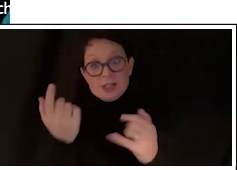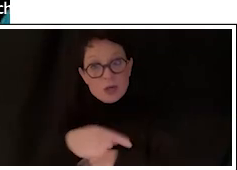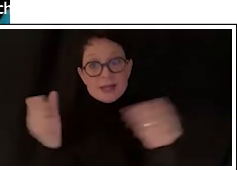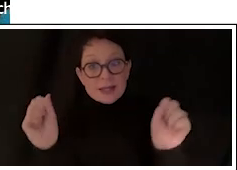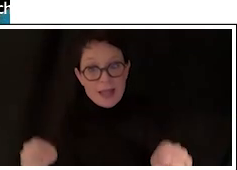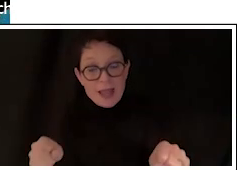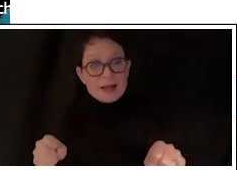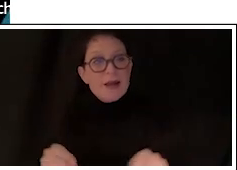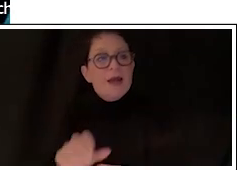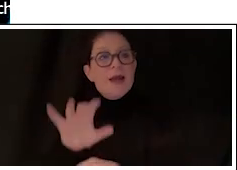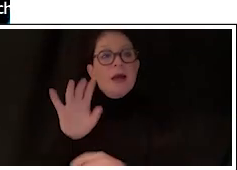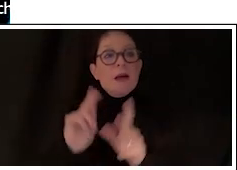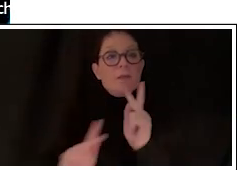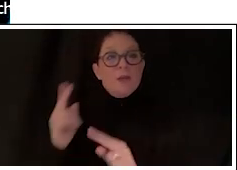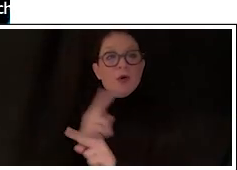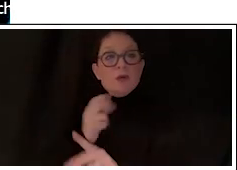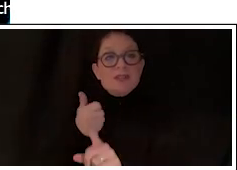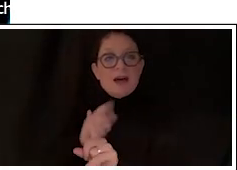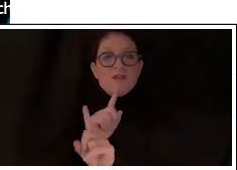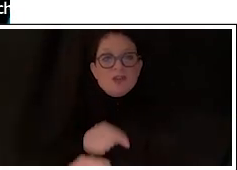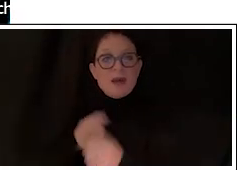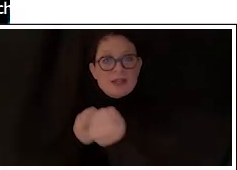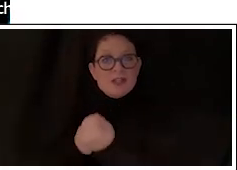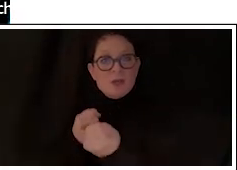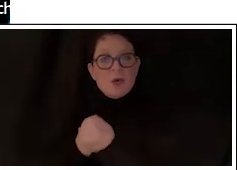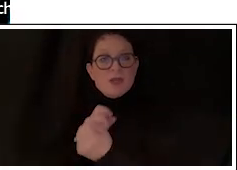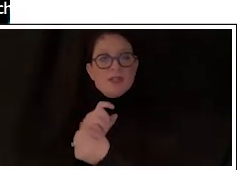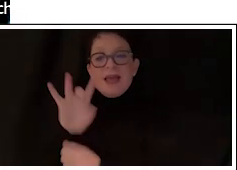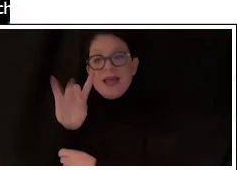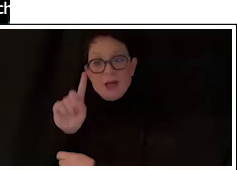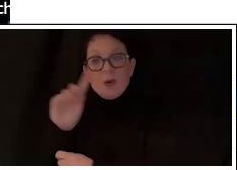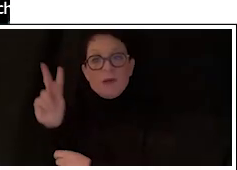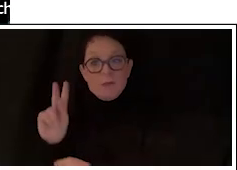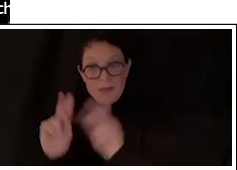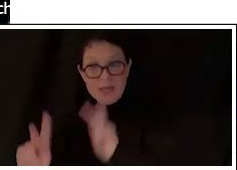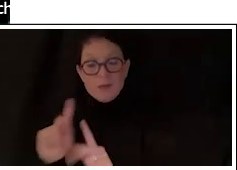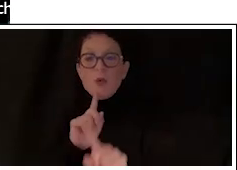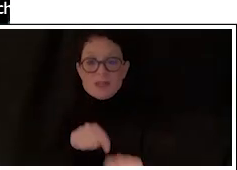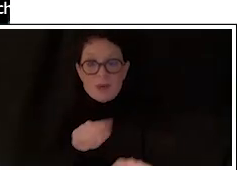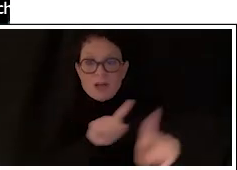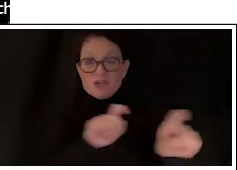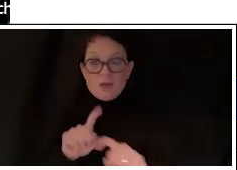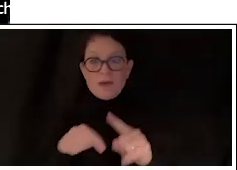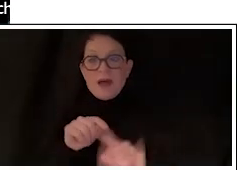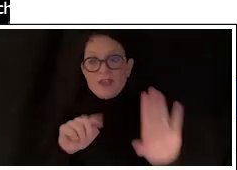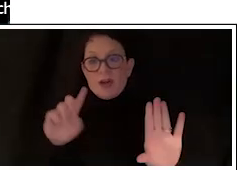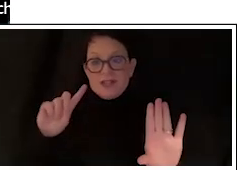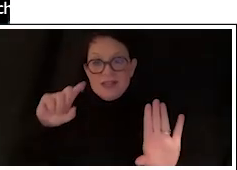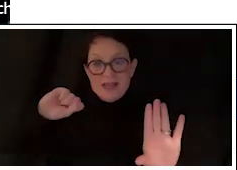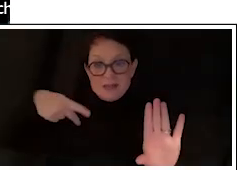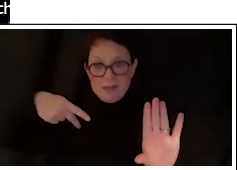today is that 81 people who use self-directed supports responded to a survey about their